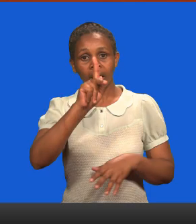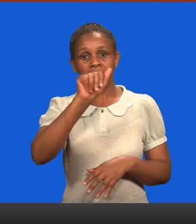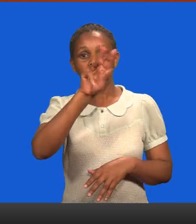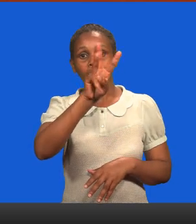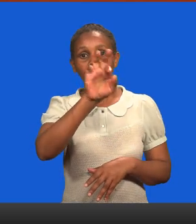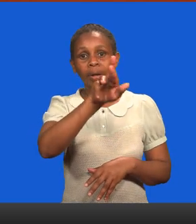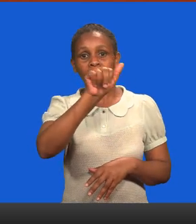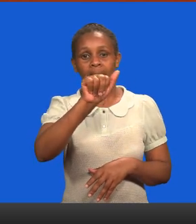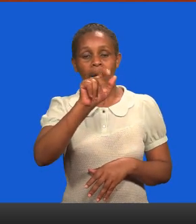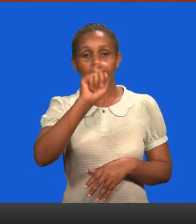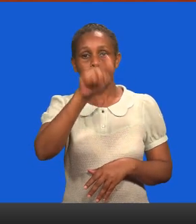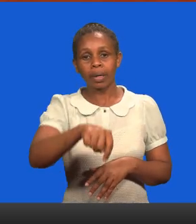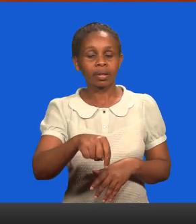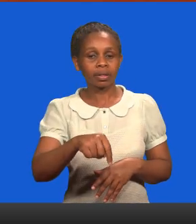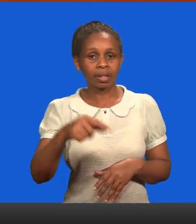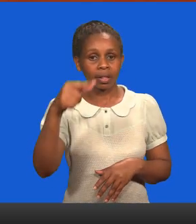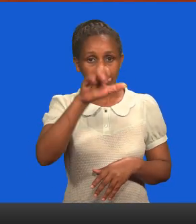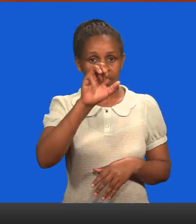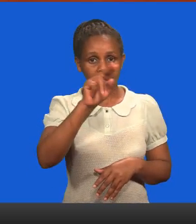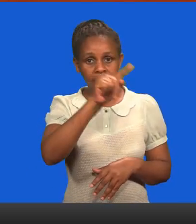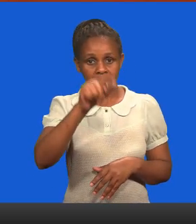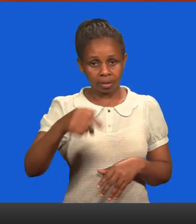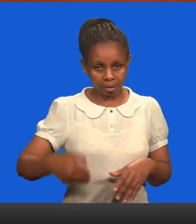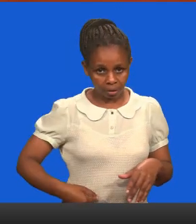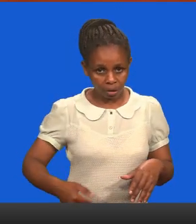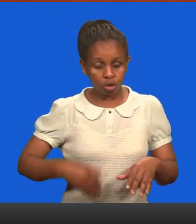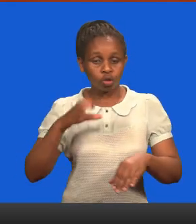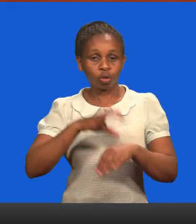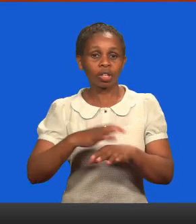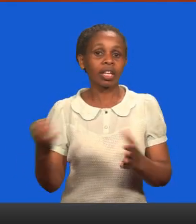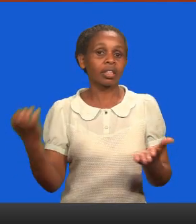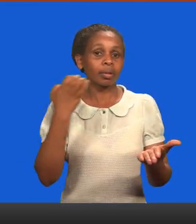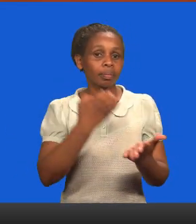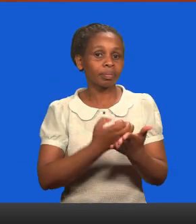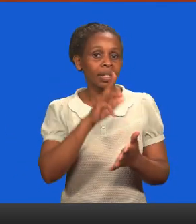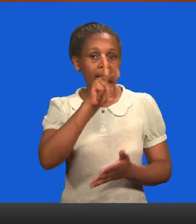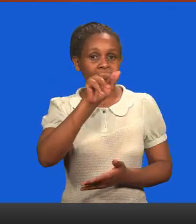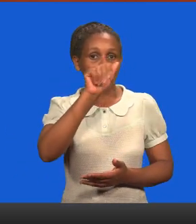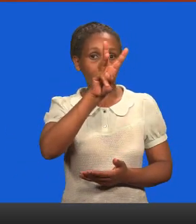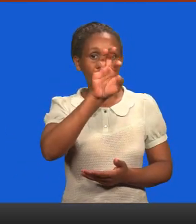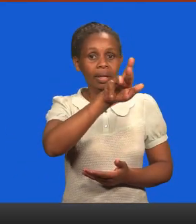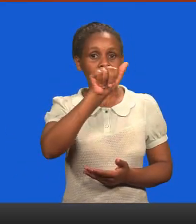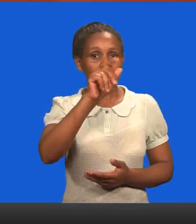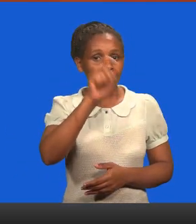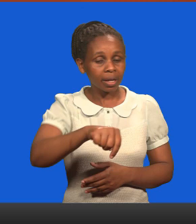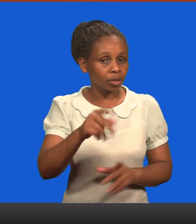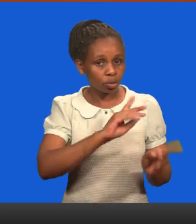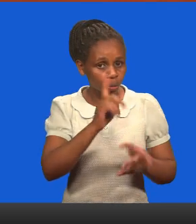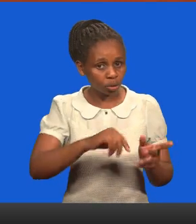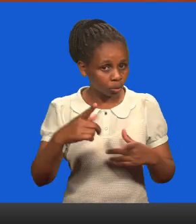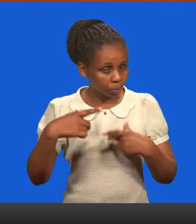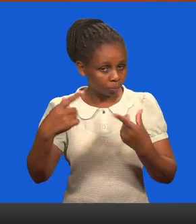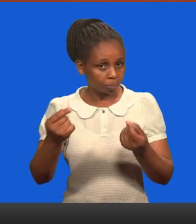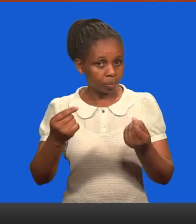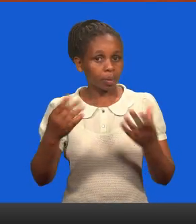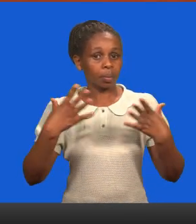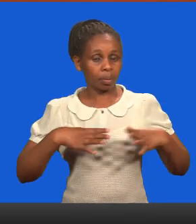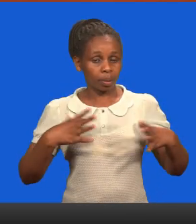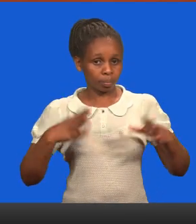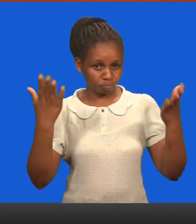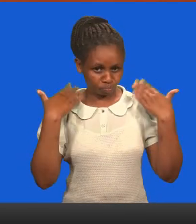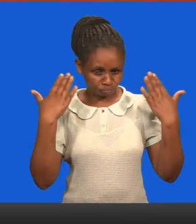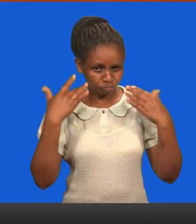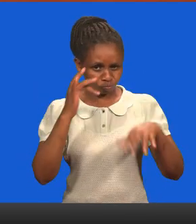Meru get services, Kawira must. For the Gen Z of this county to get employment, Kawira Mwangasa